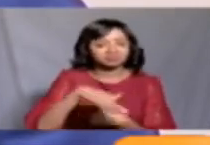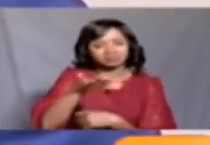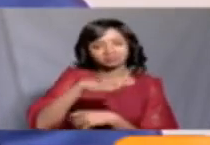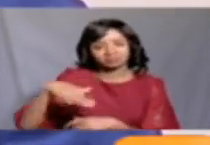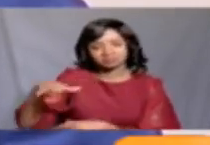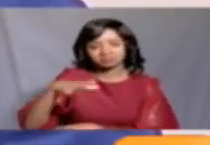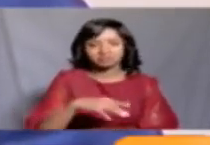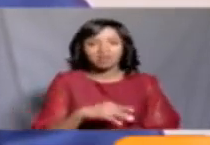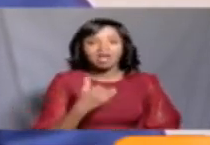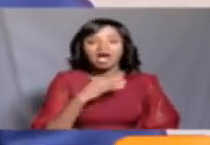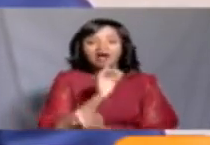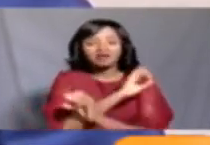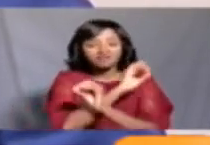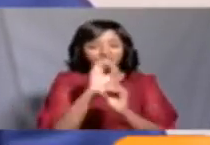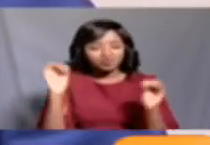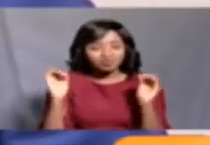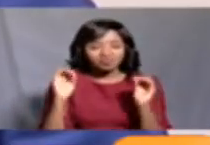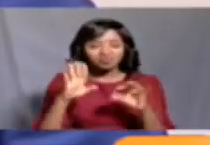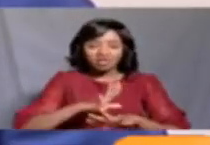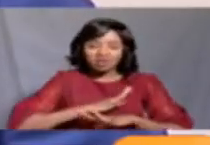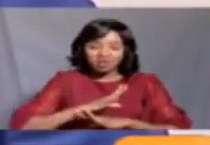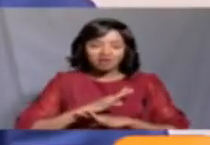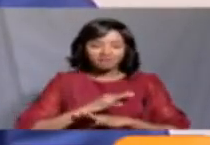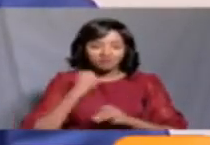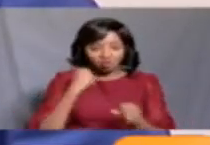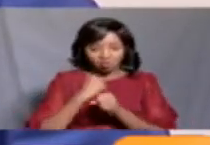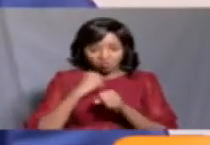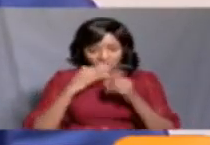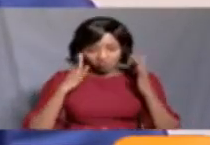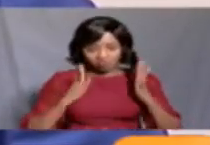there are no efficient personnel